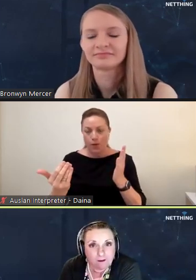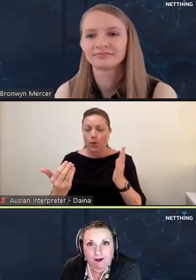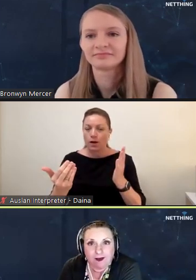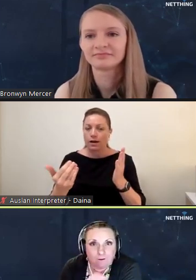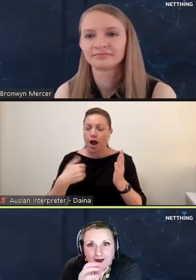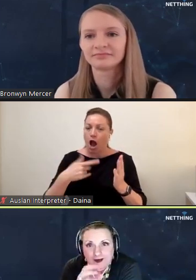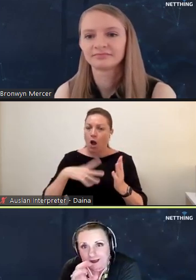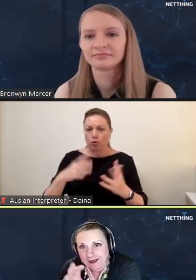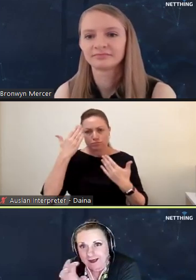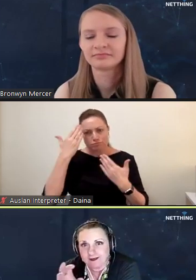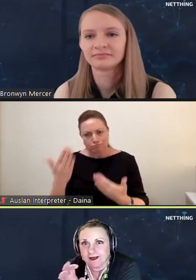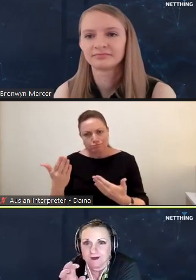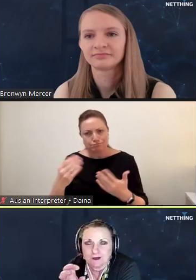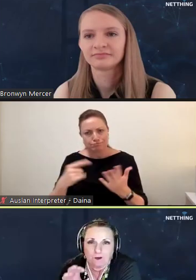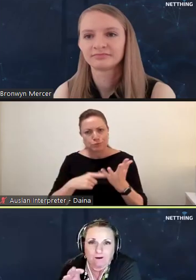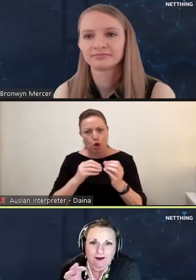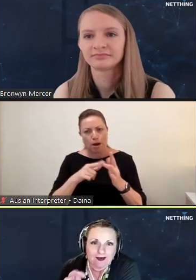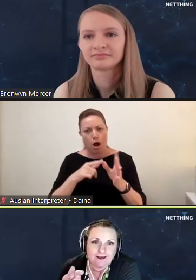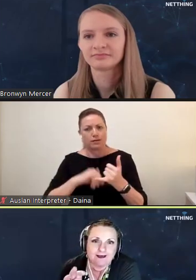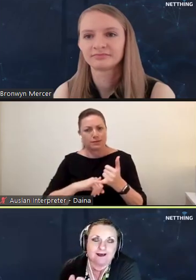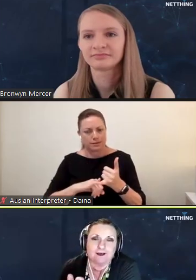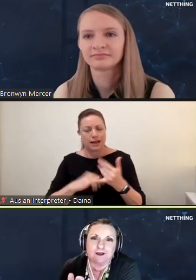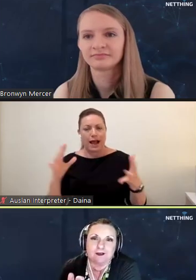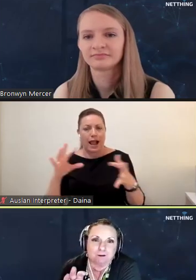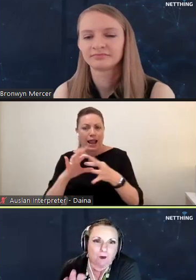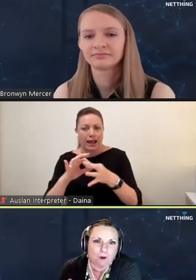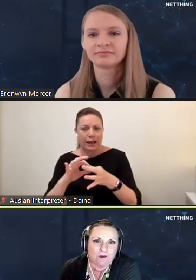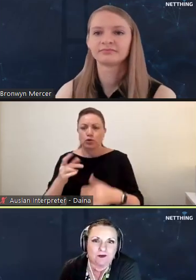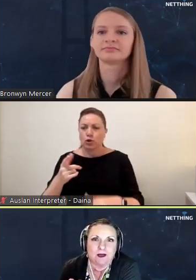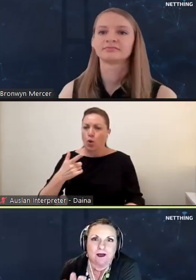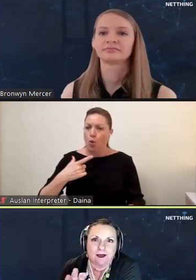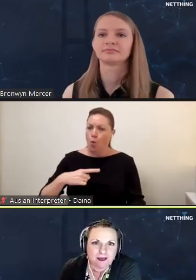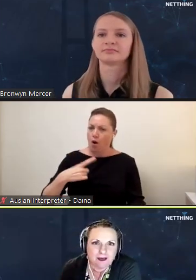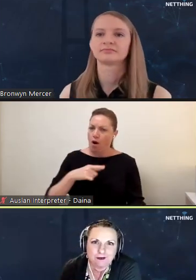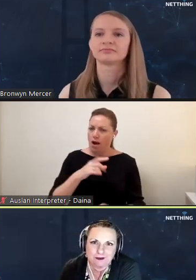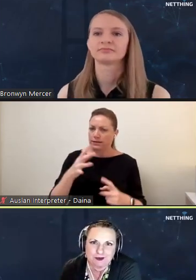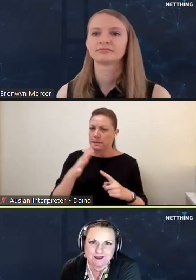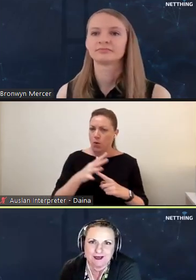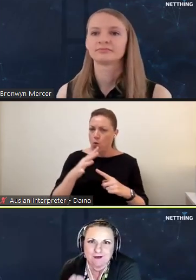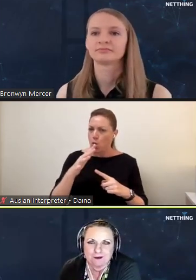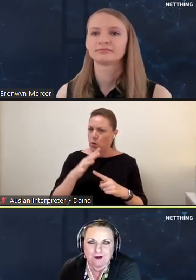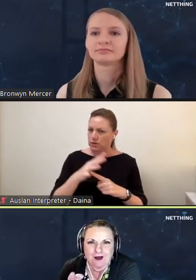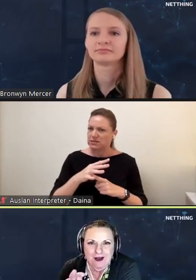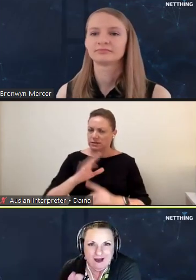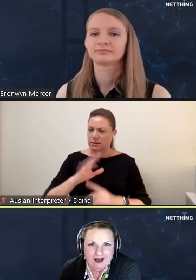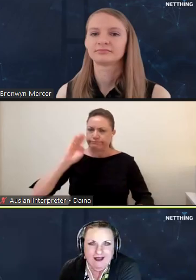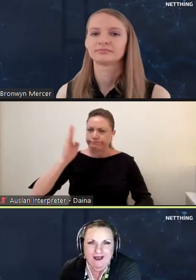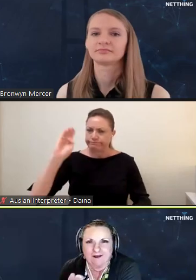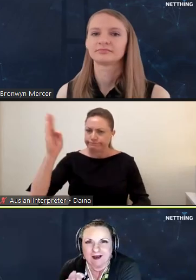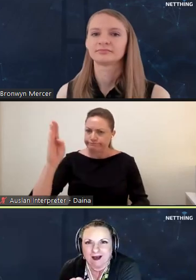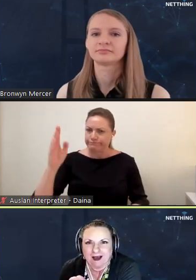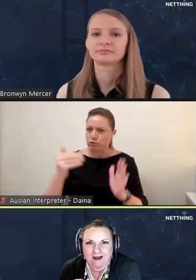honour him and link it to why he is such an important keynote address for